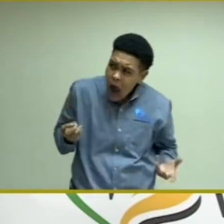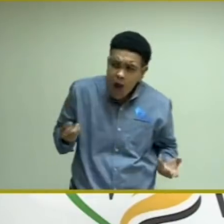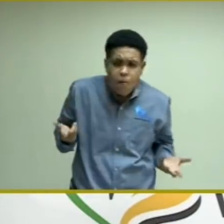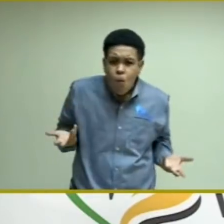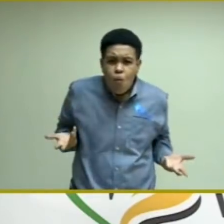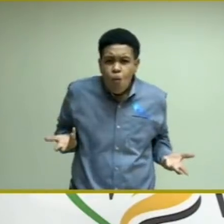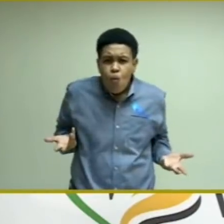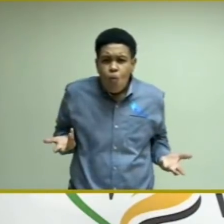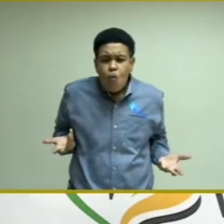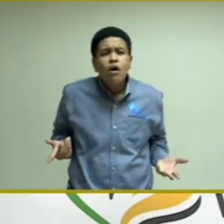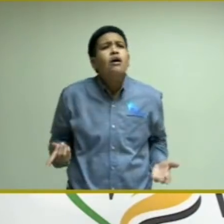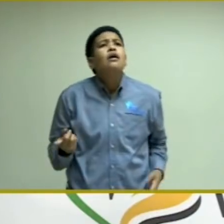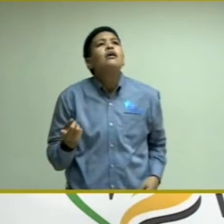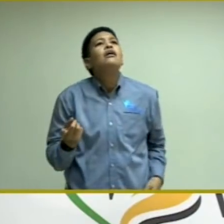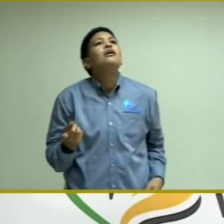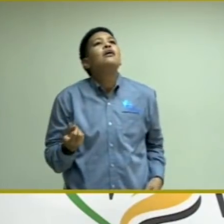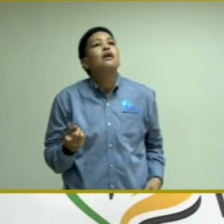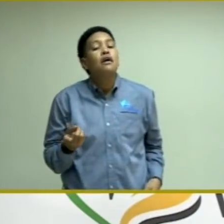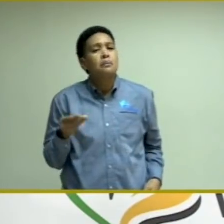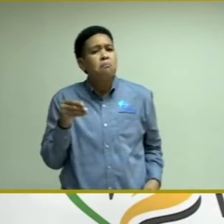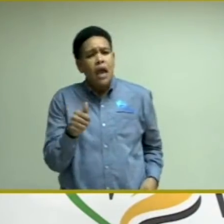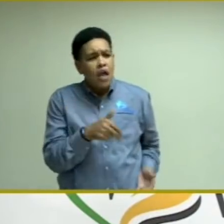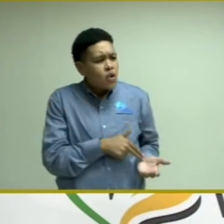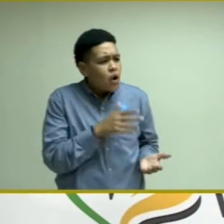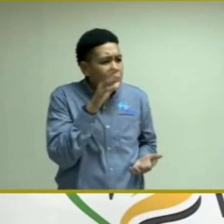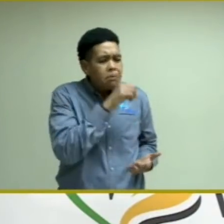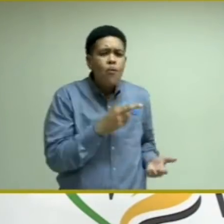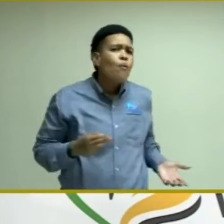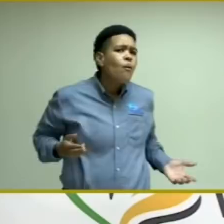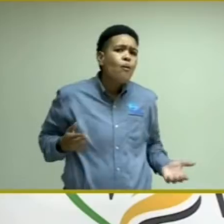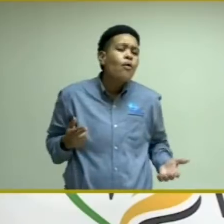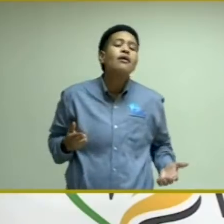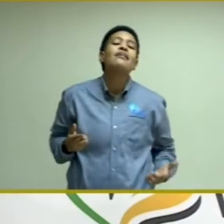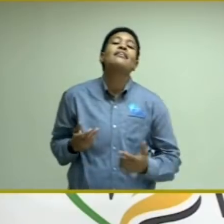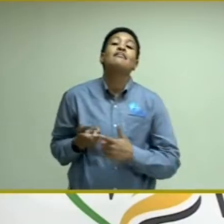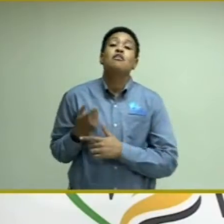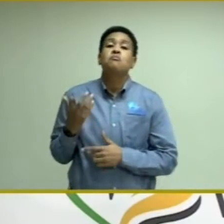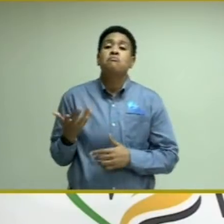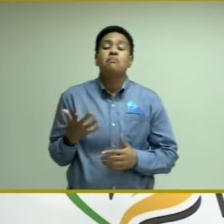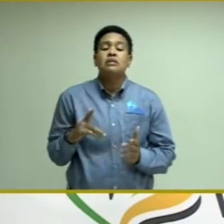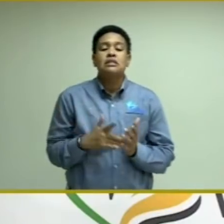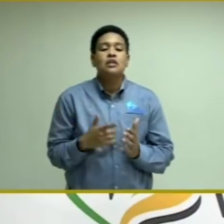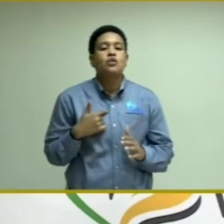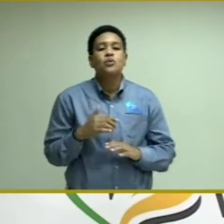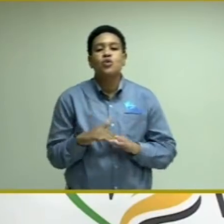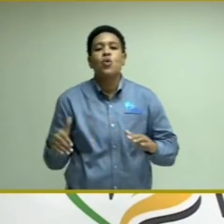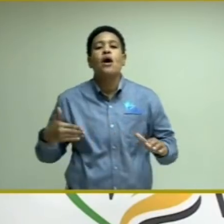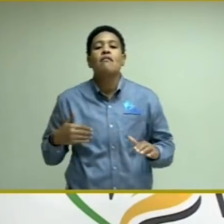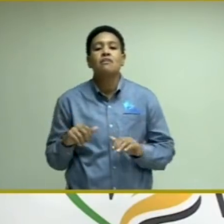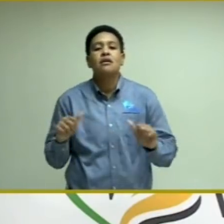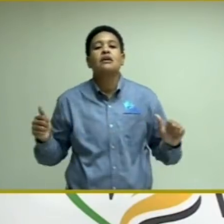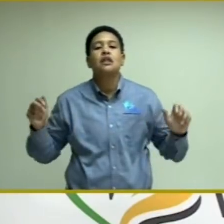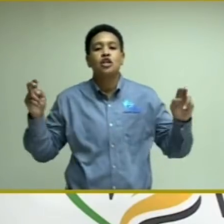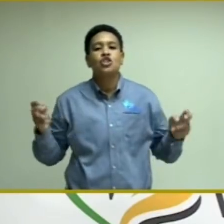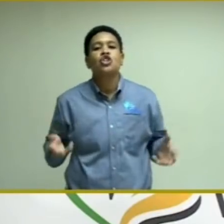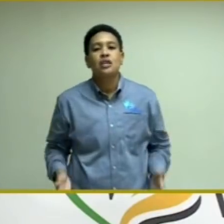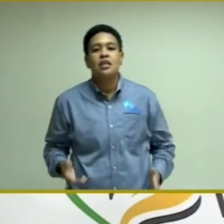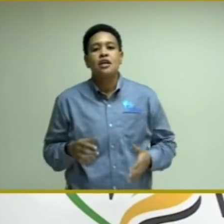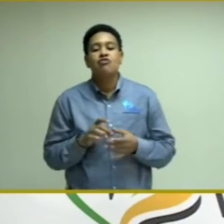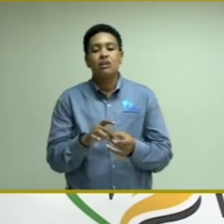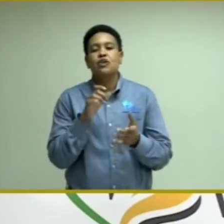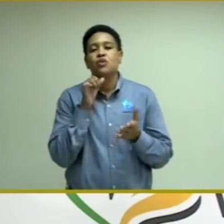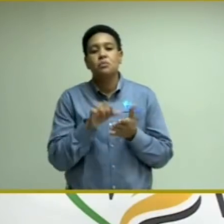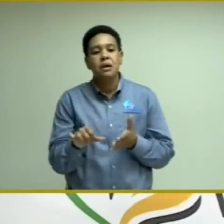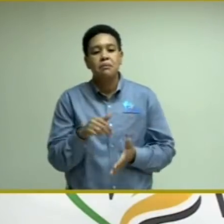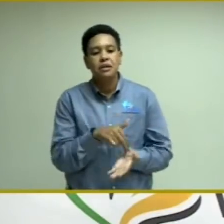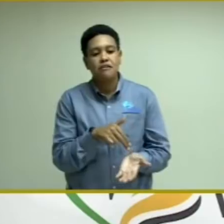are nurses who have not been paid. But from the center, we do not have any issue around payment